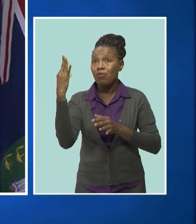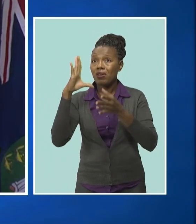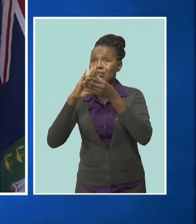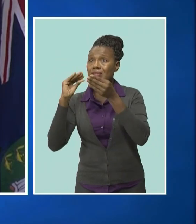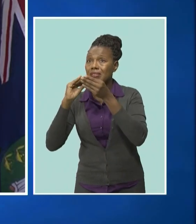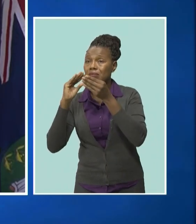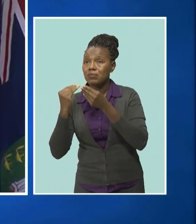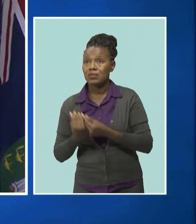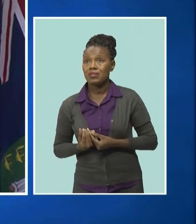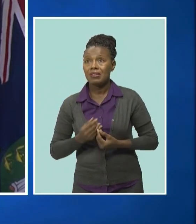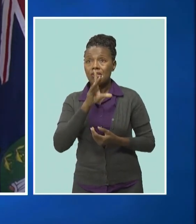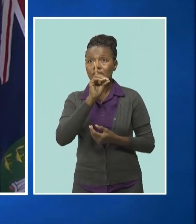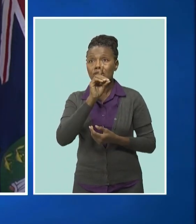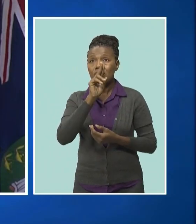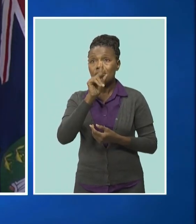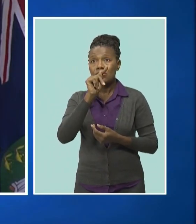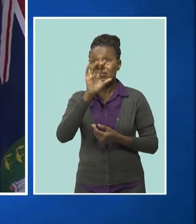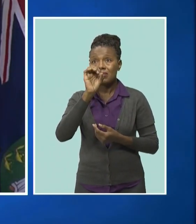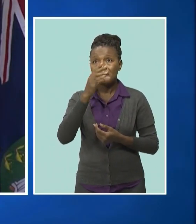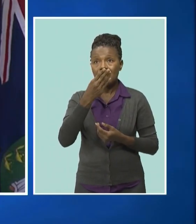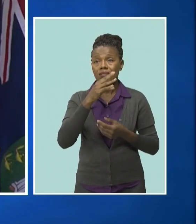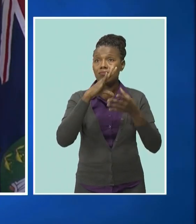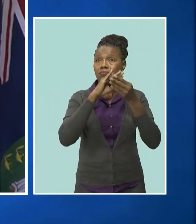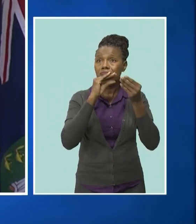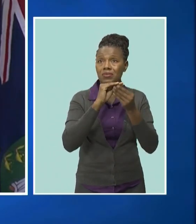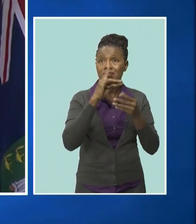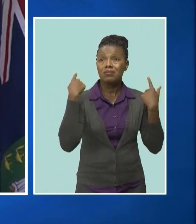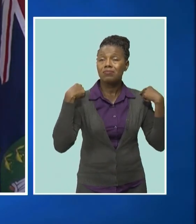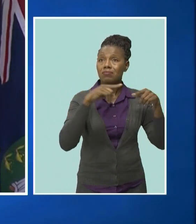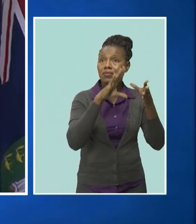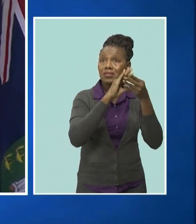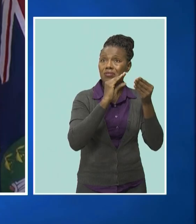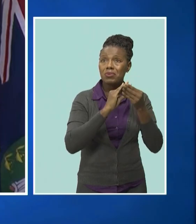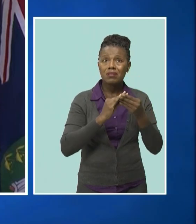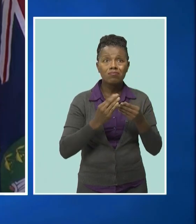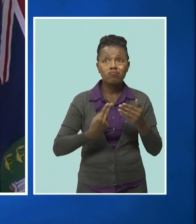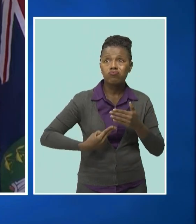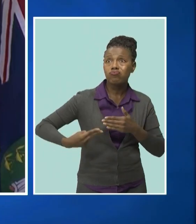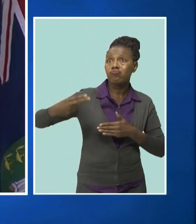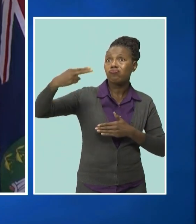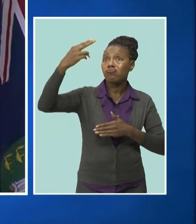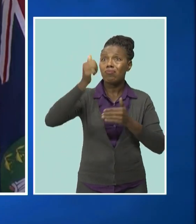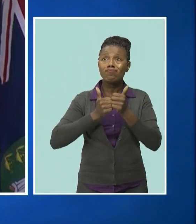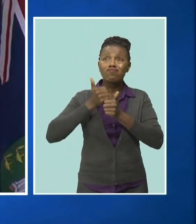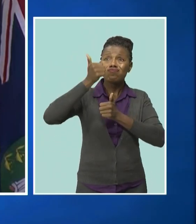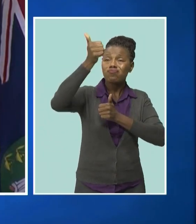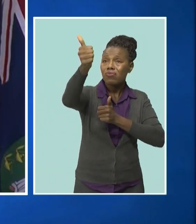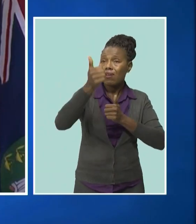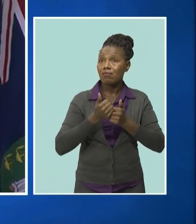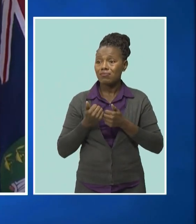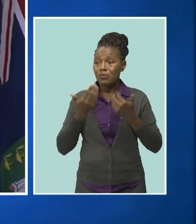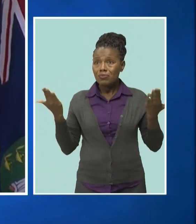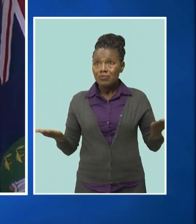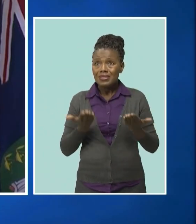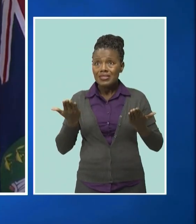The Dutch-speaking Caribbean are ahead. The Spanish-speaking Caribbean ahead. We, in English